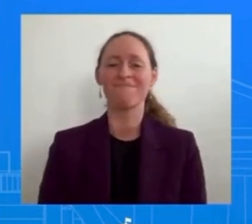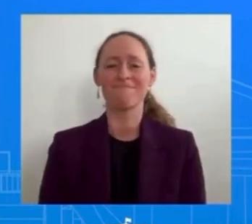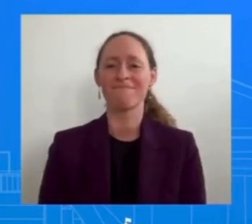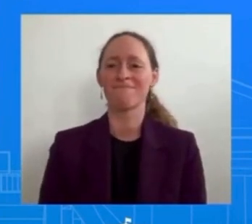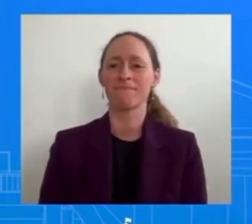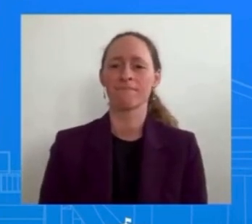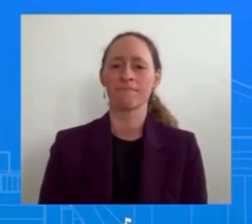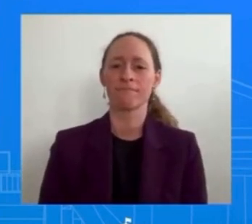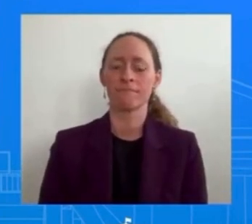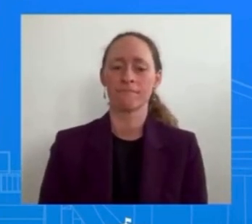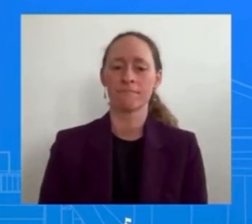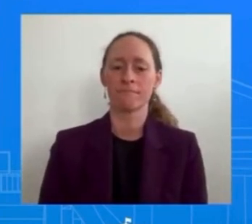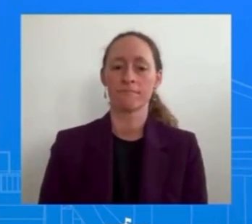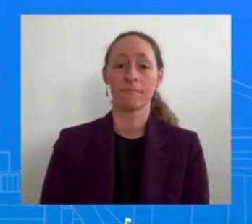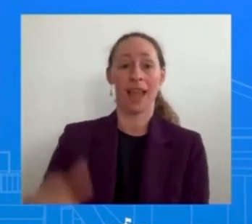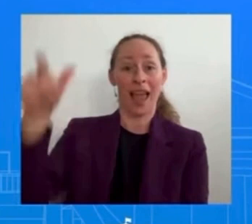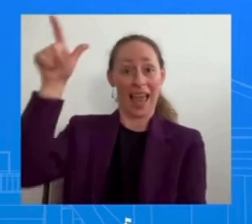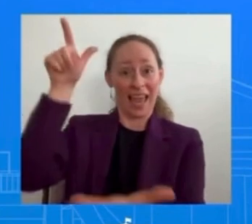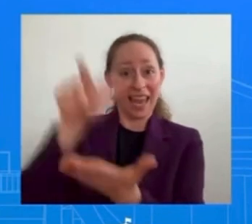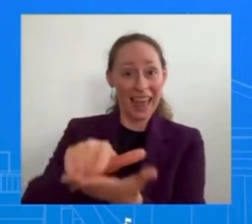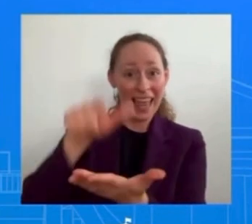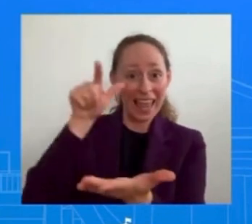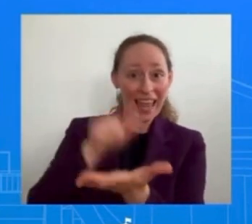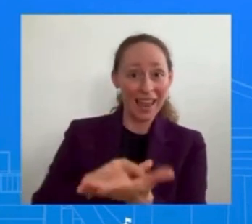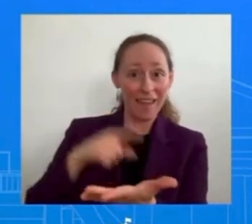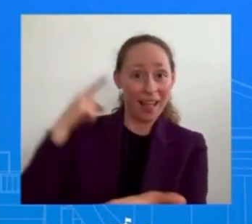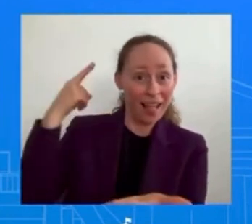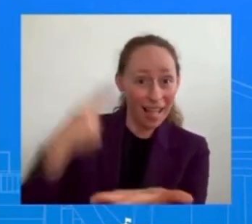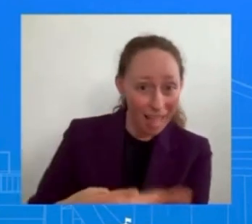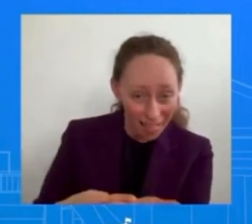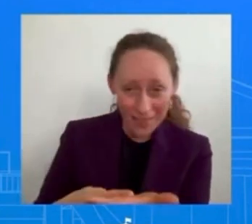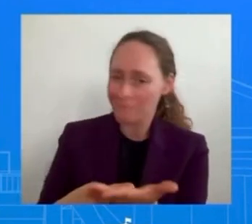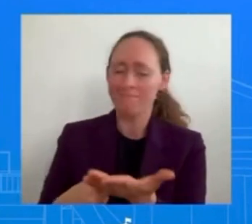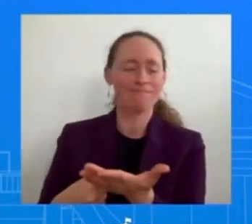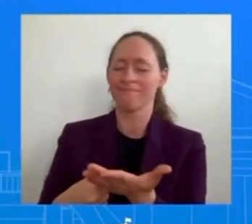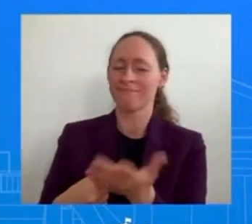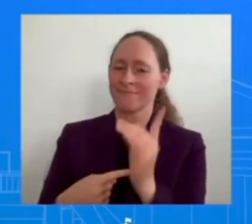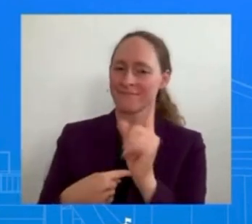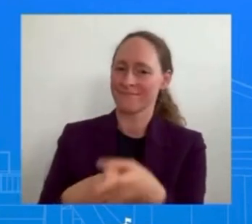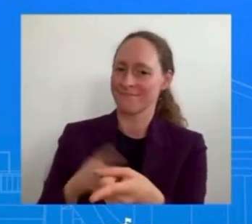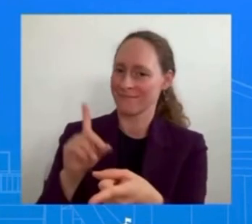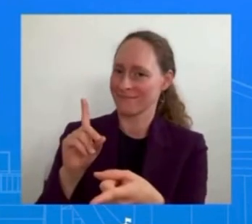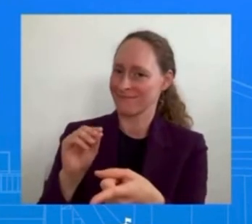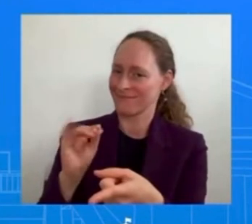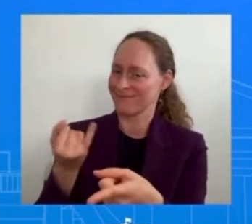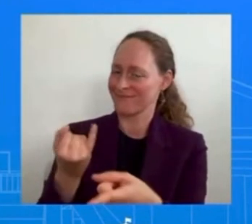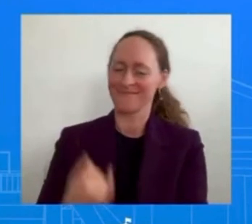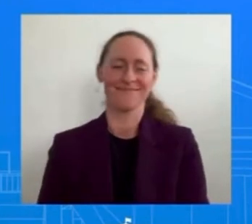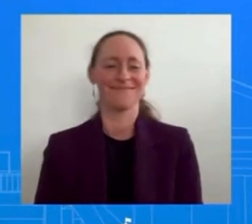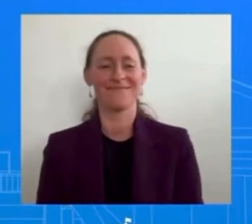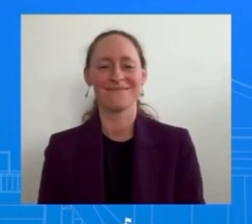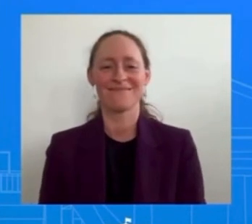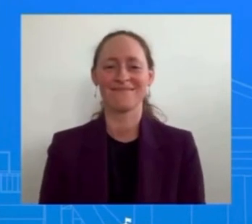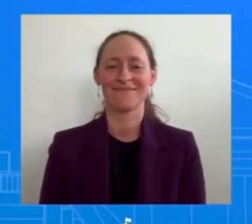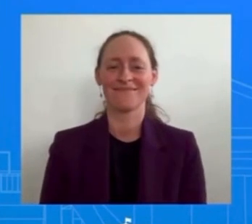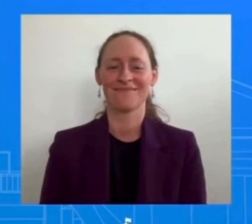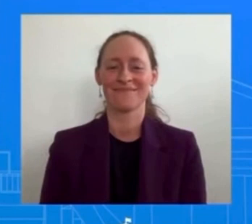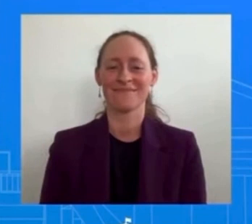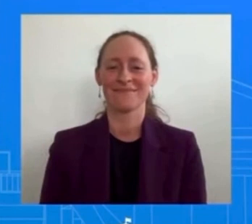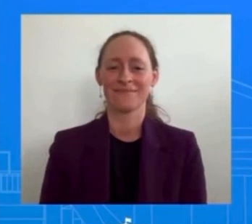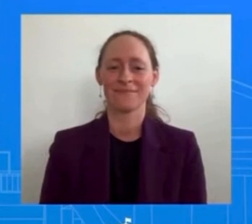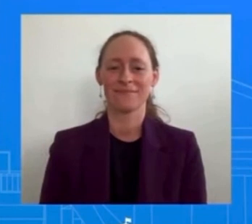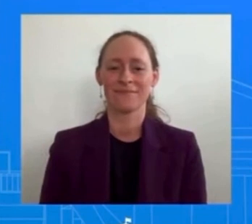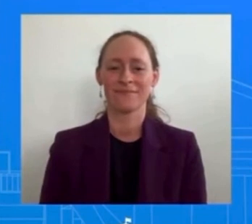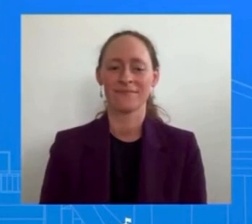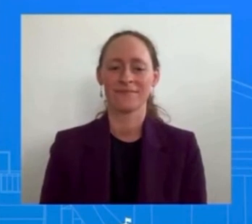to refer you to Department of Justice. Okay, Michael. Great. Can you give us a preview of the president's trilateral summit on Friday with